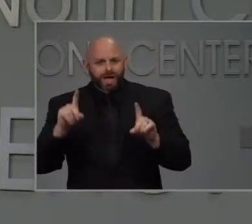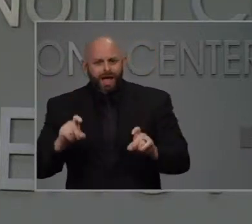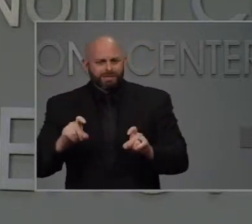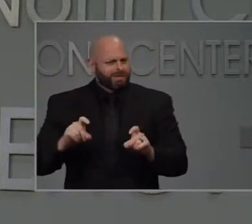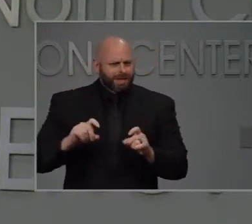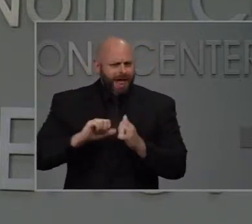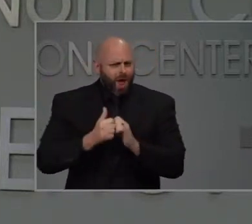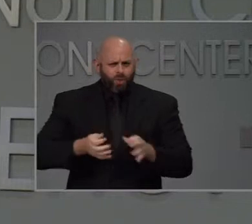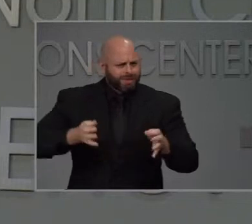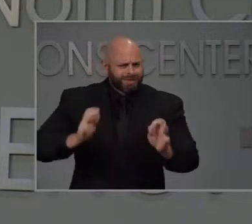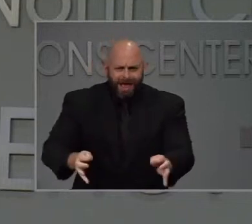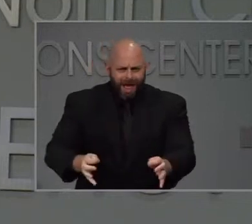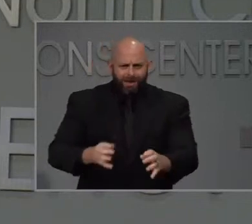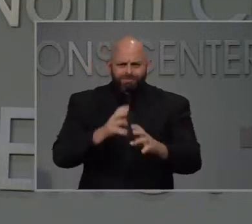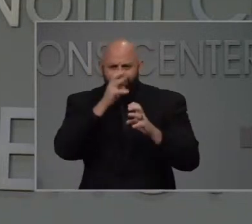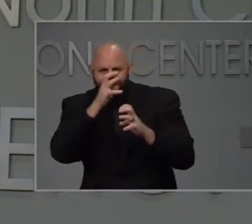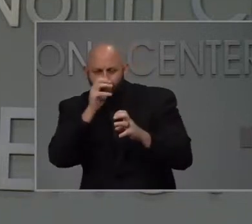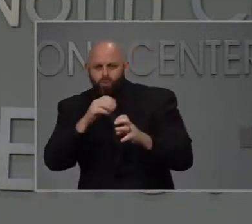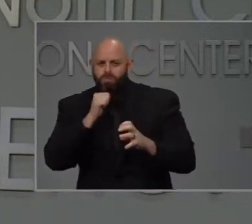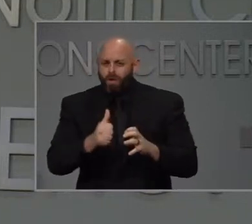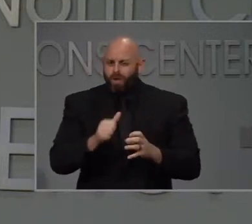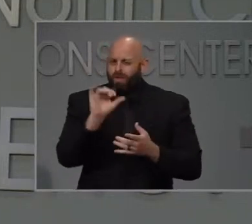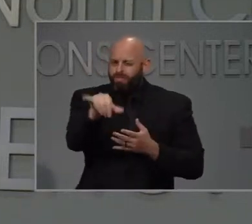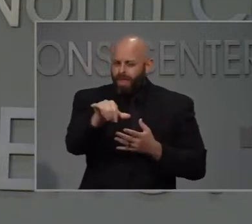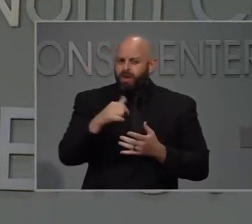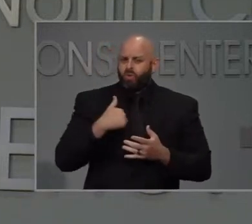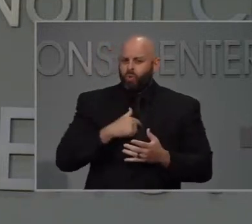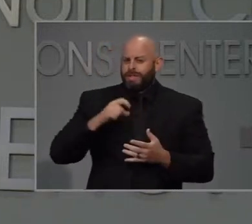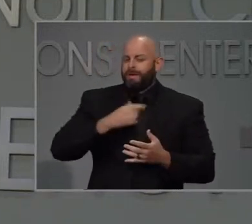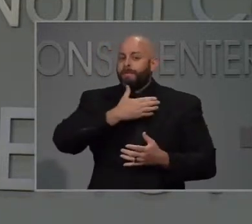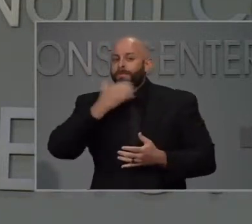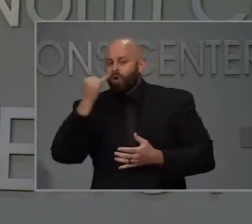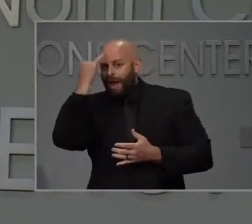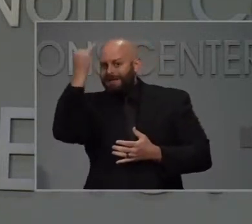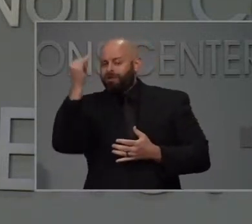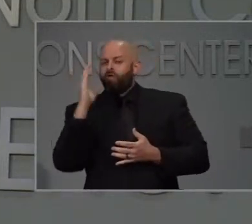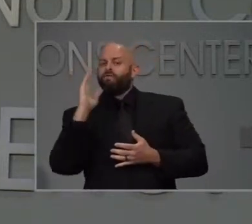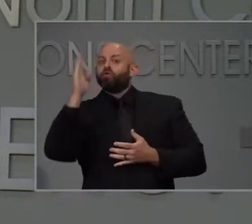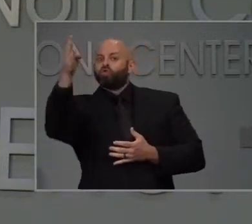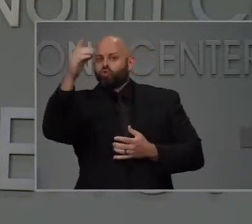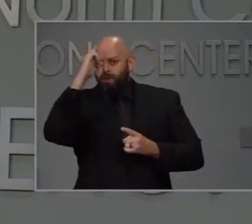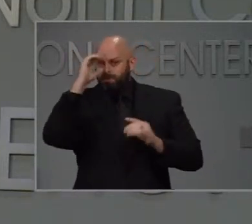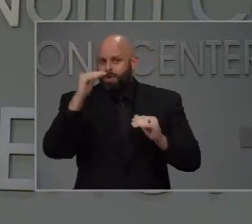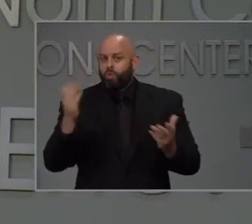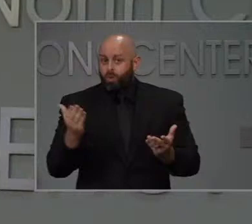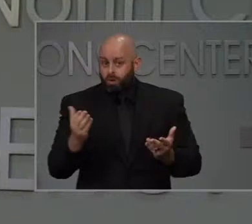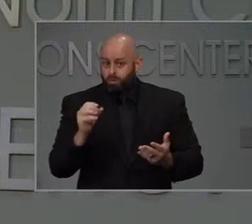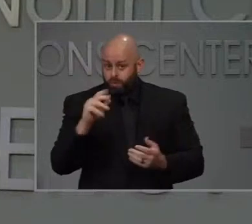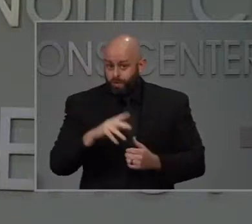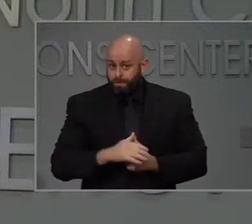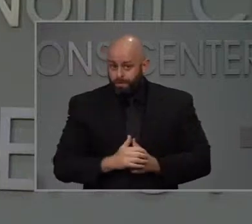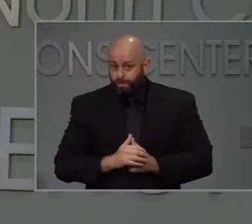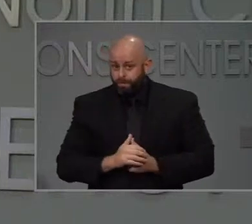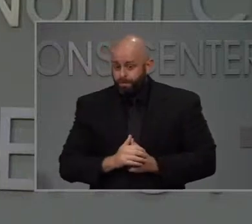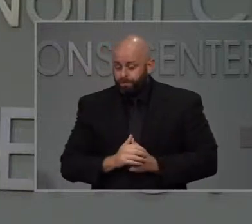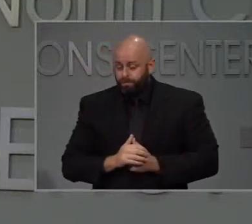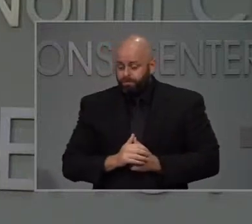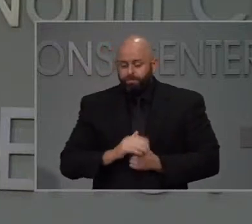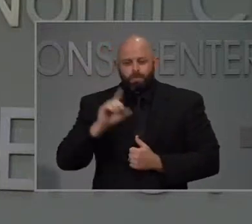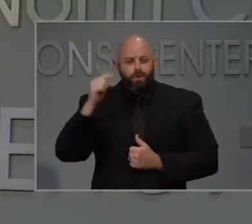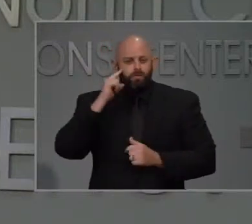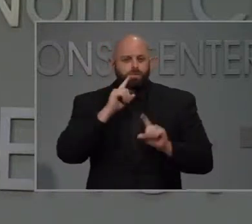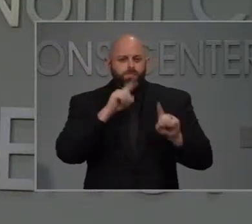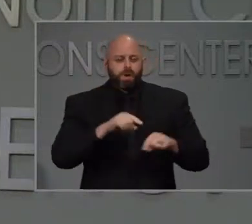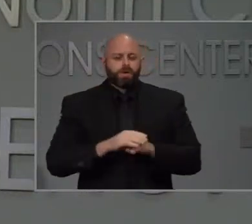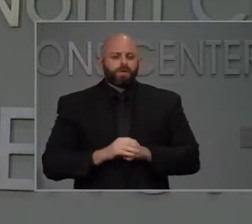will be in place on businesses at that point so we can all have a better idea of what to expect? Thank you. Yes, thank you. We like to